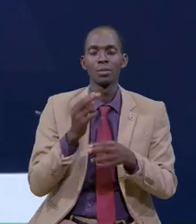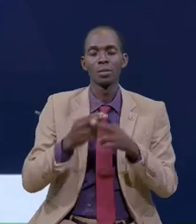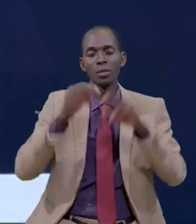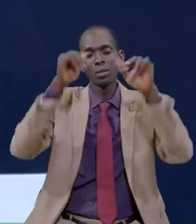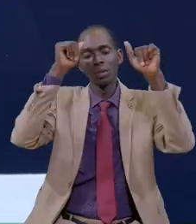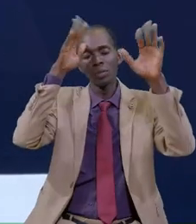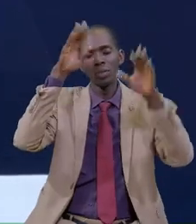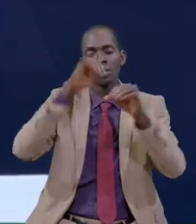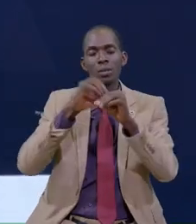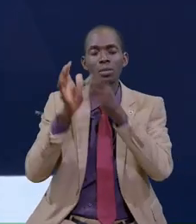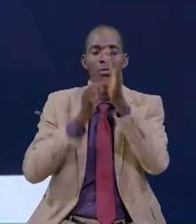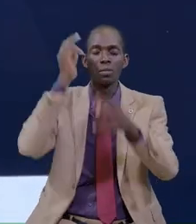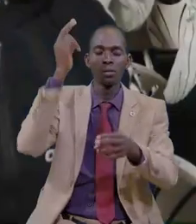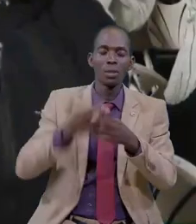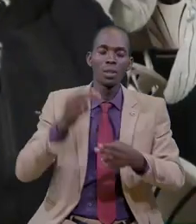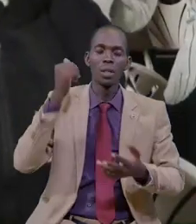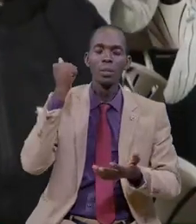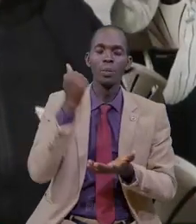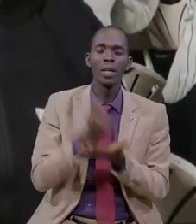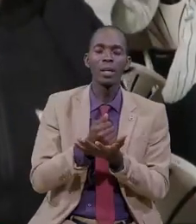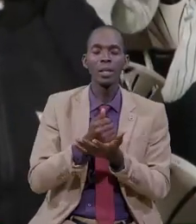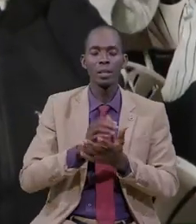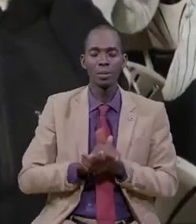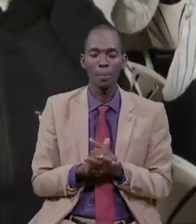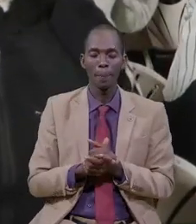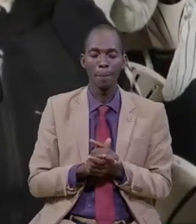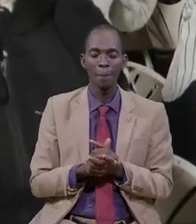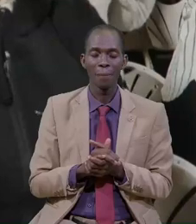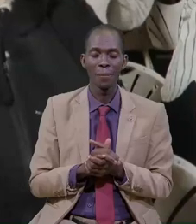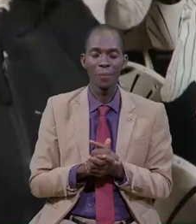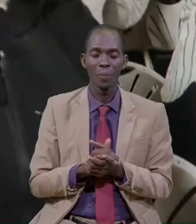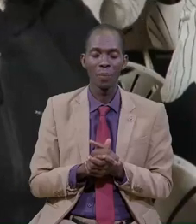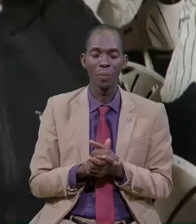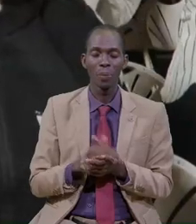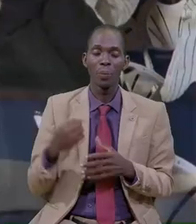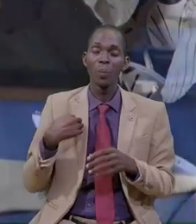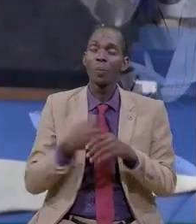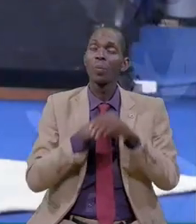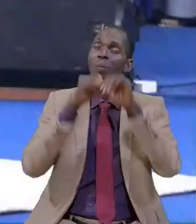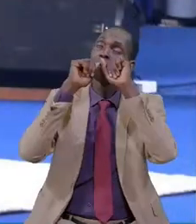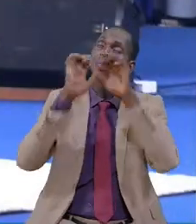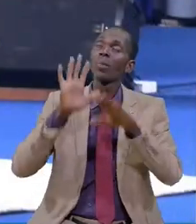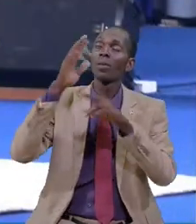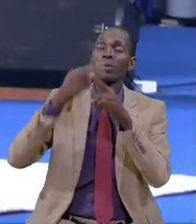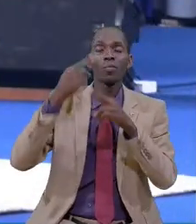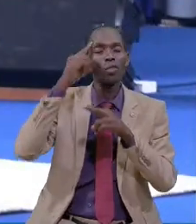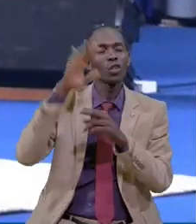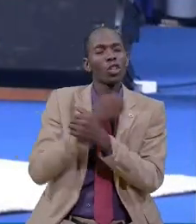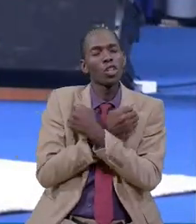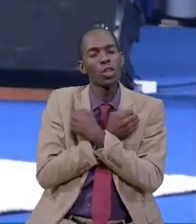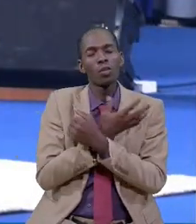in Jesus' name. We bless your name for your love and compassion.